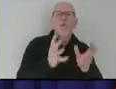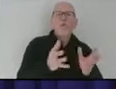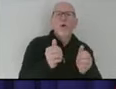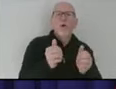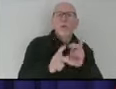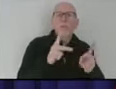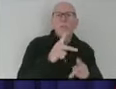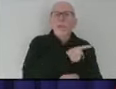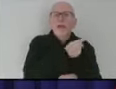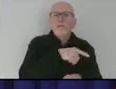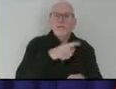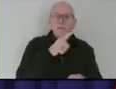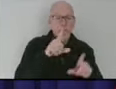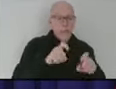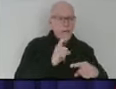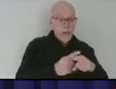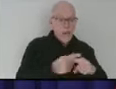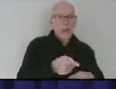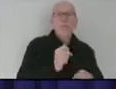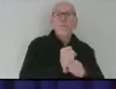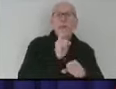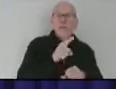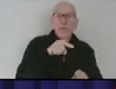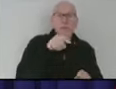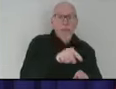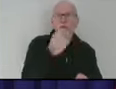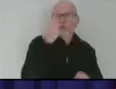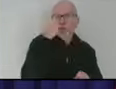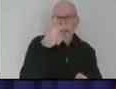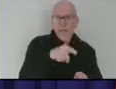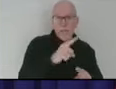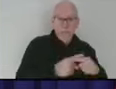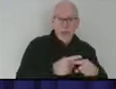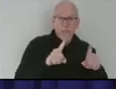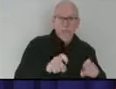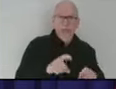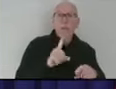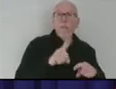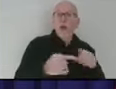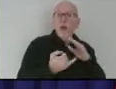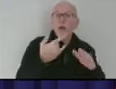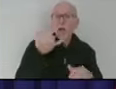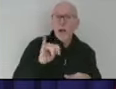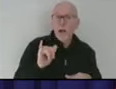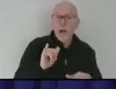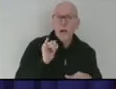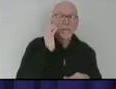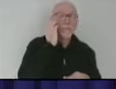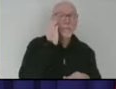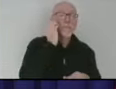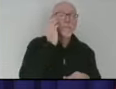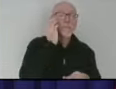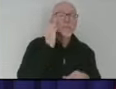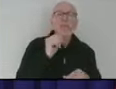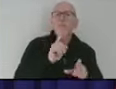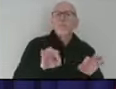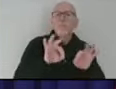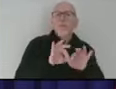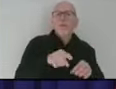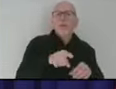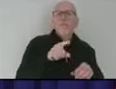individual patients that are positive, making sure they understand that they're positive and what isolation looks like and the importance of how they need to